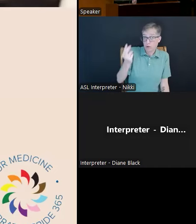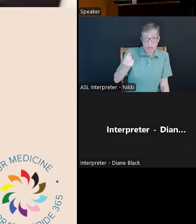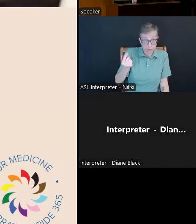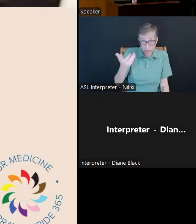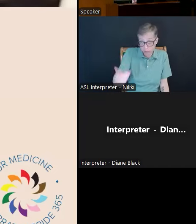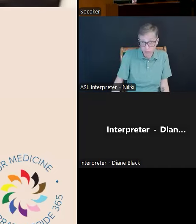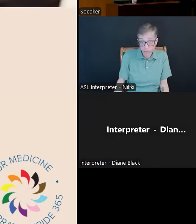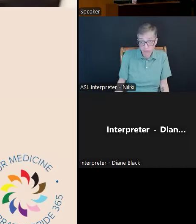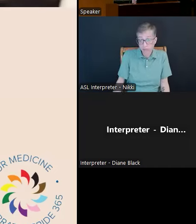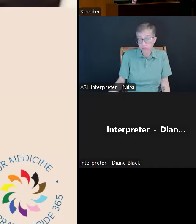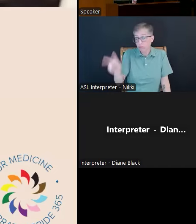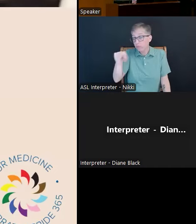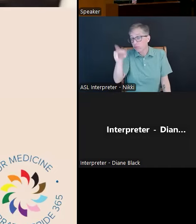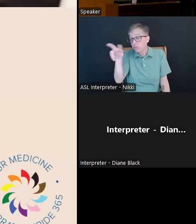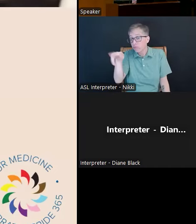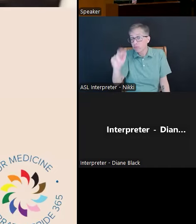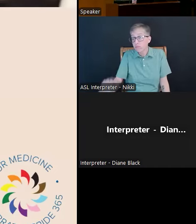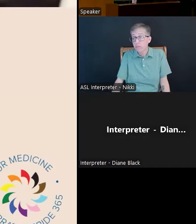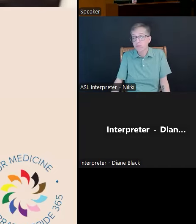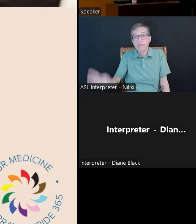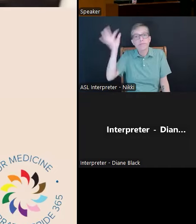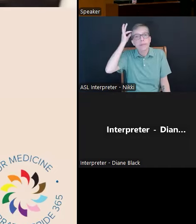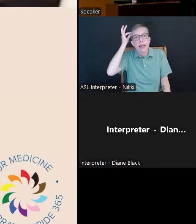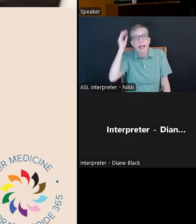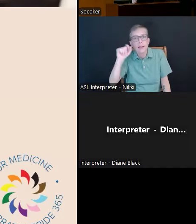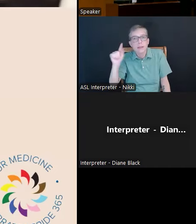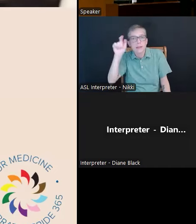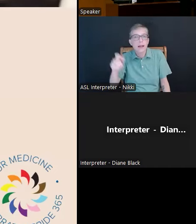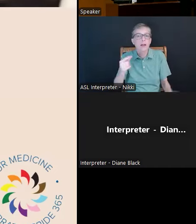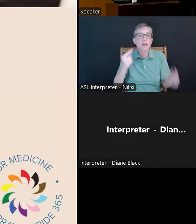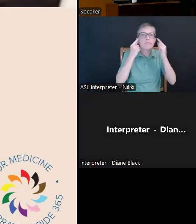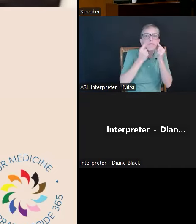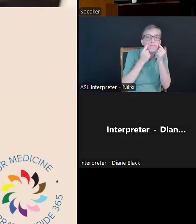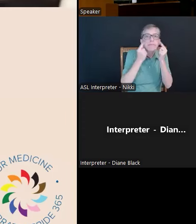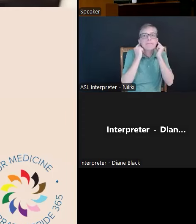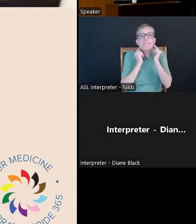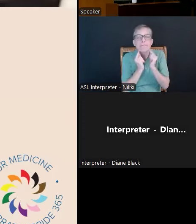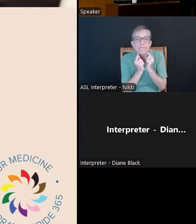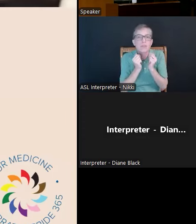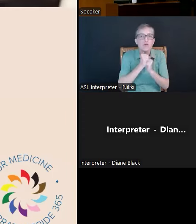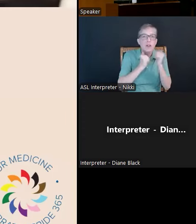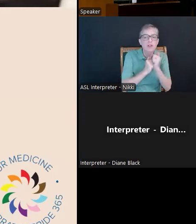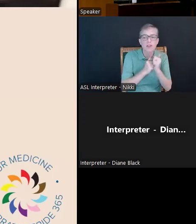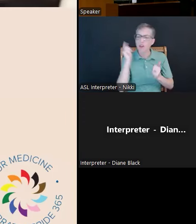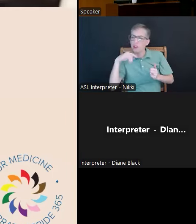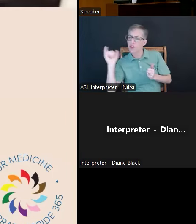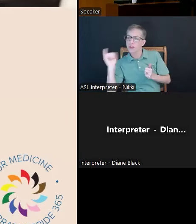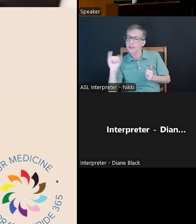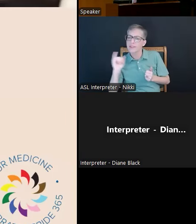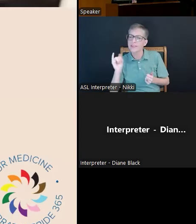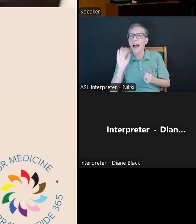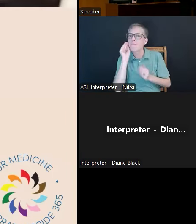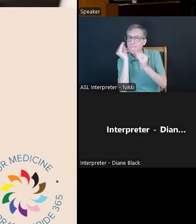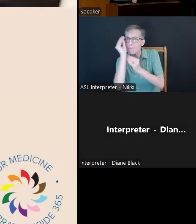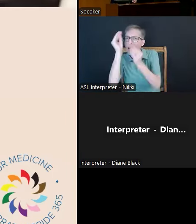Just looking at characteristics, there's hairstyle, bone structure, features. It looks like this person has a little makeup on because every model and everybody